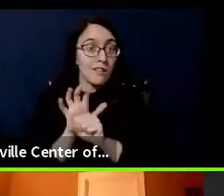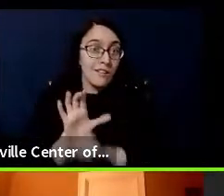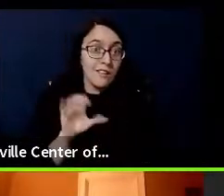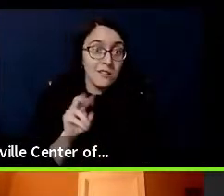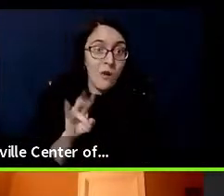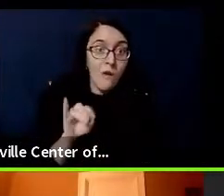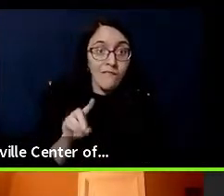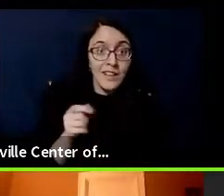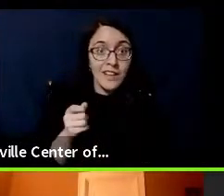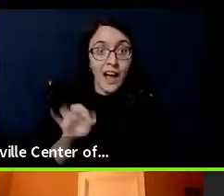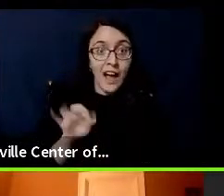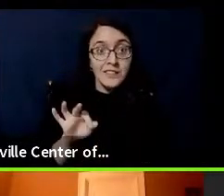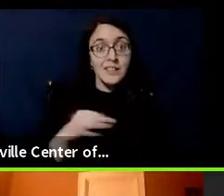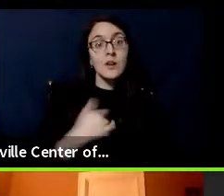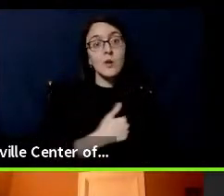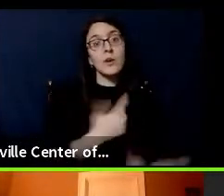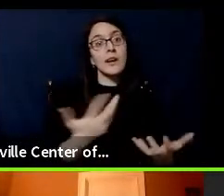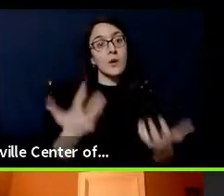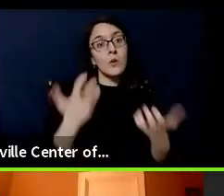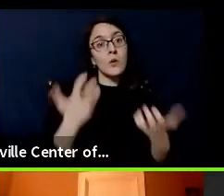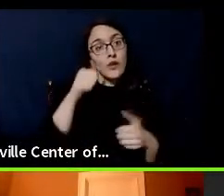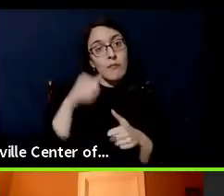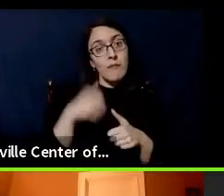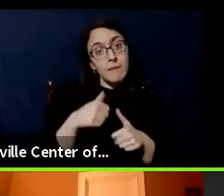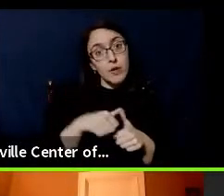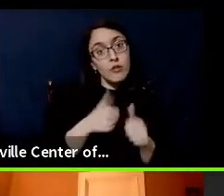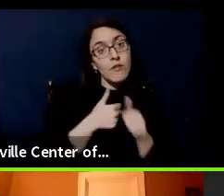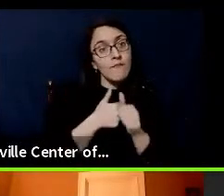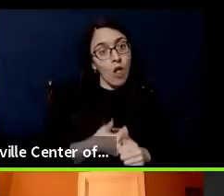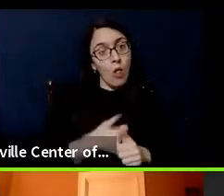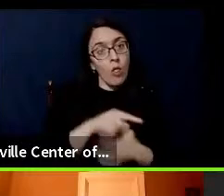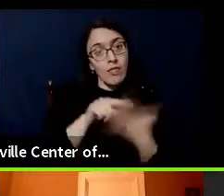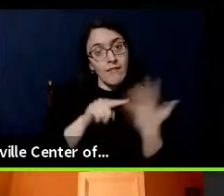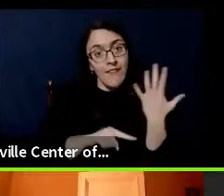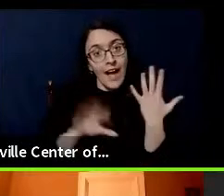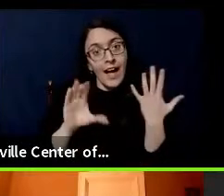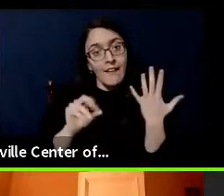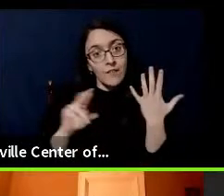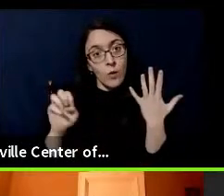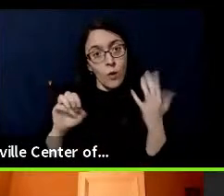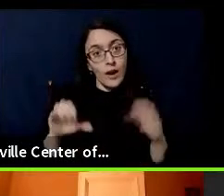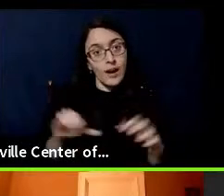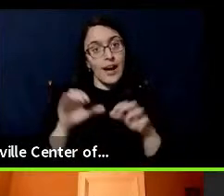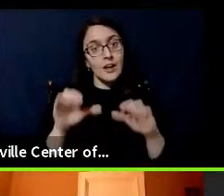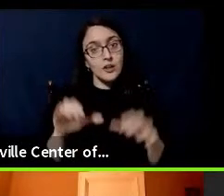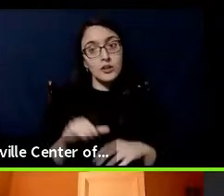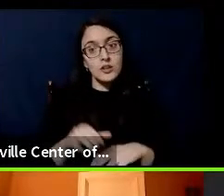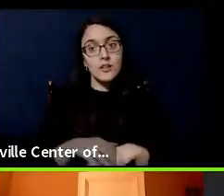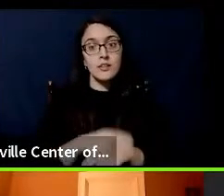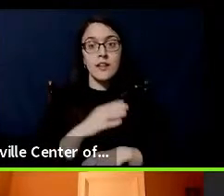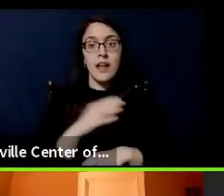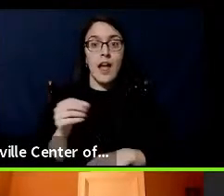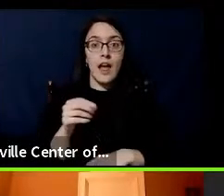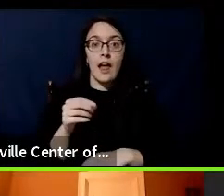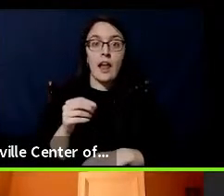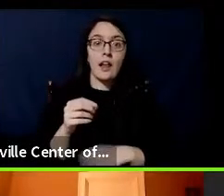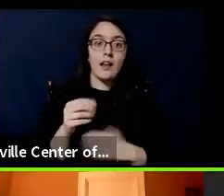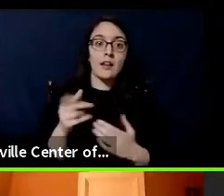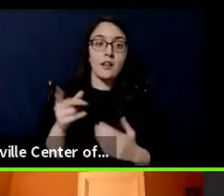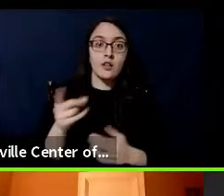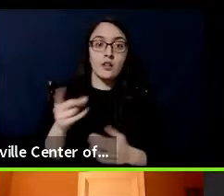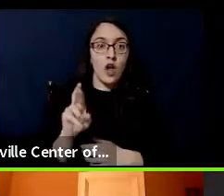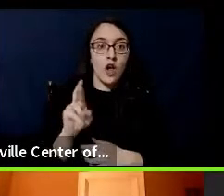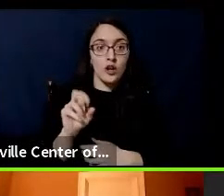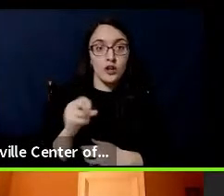just need to remember to follow those 5 cords. Maybe we can reverse this trend that Dr. Shamia talked